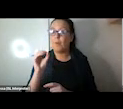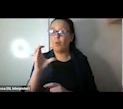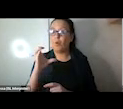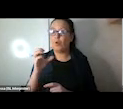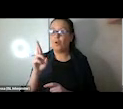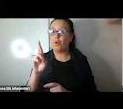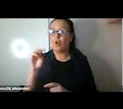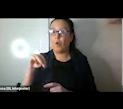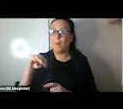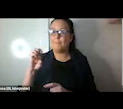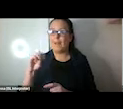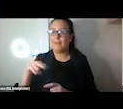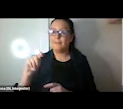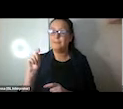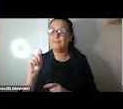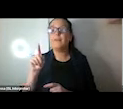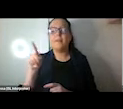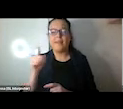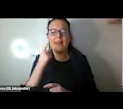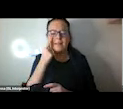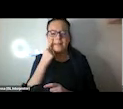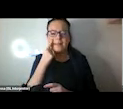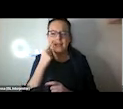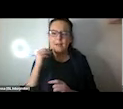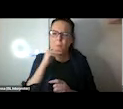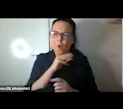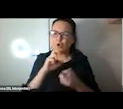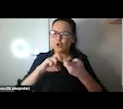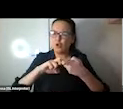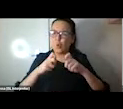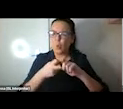as a key mechanism or leverage or tool in which to